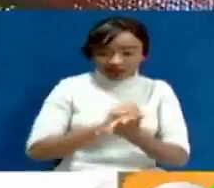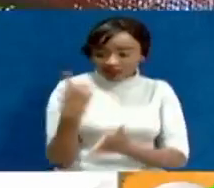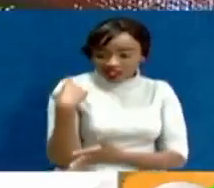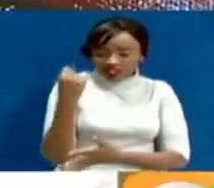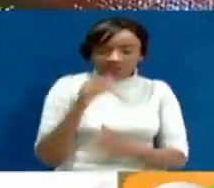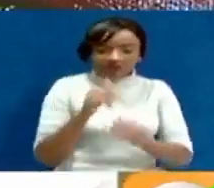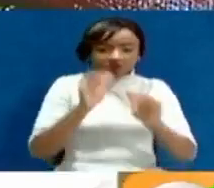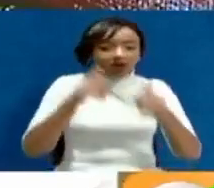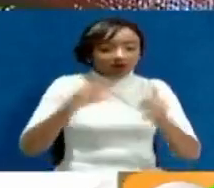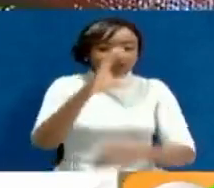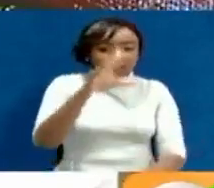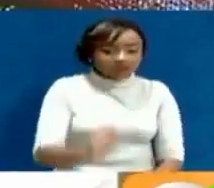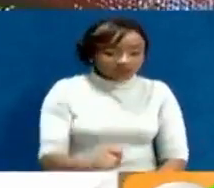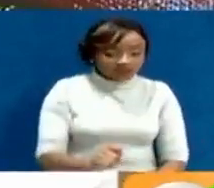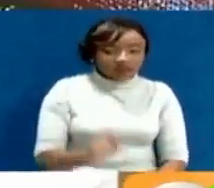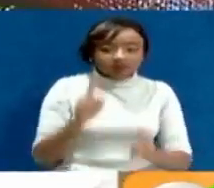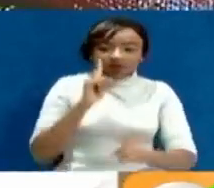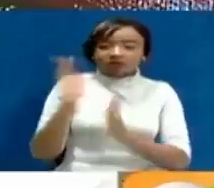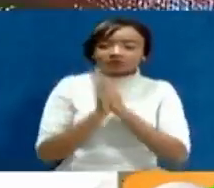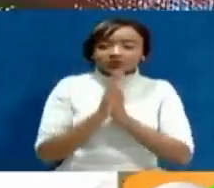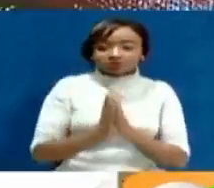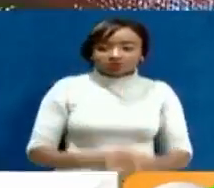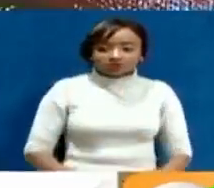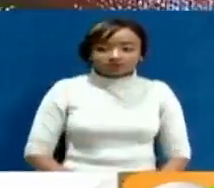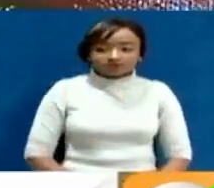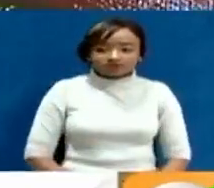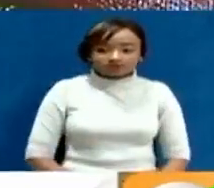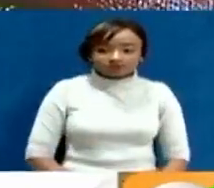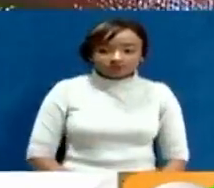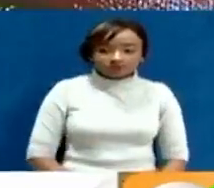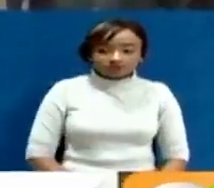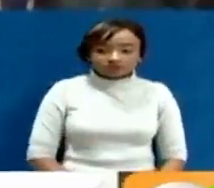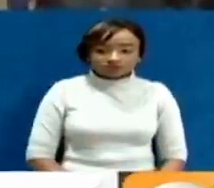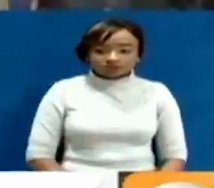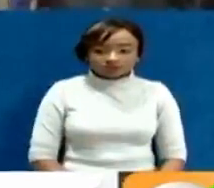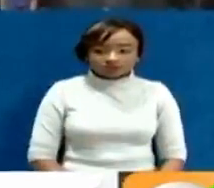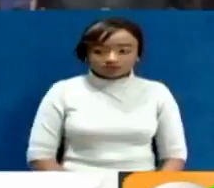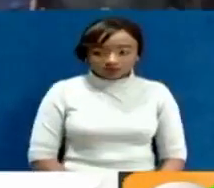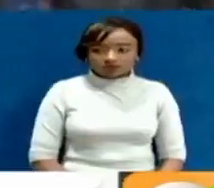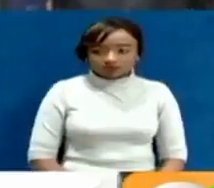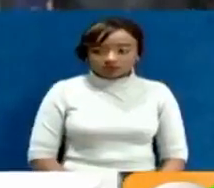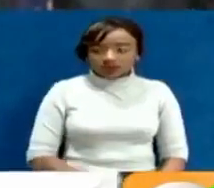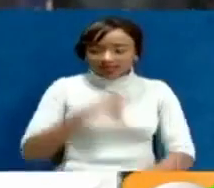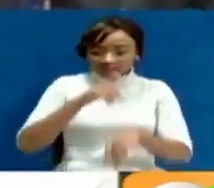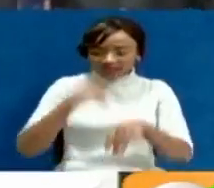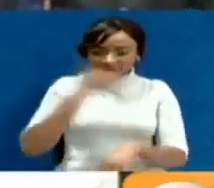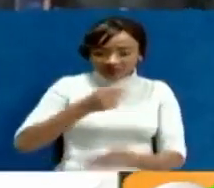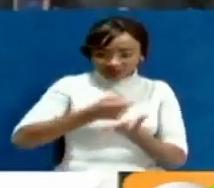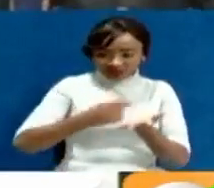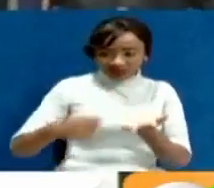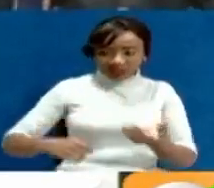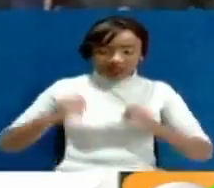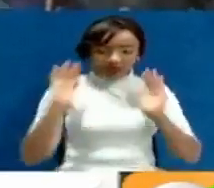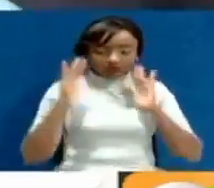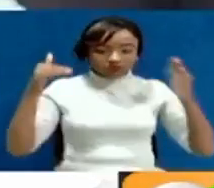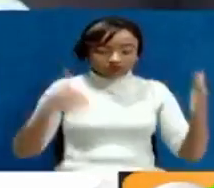gazetted recently by Agriculture CS Peter Munya. Here's Laura Otieno with the details. Only a day after signing a commitment to the Lake Region